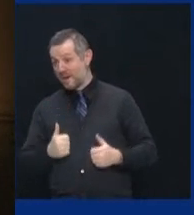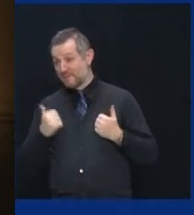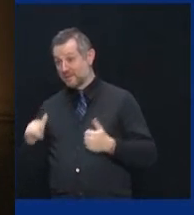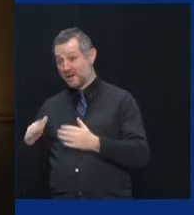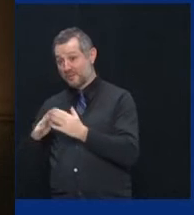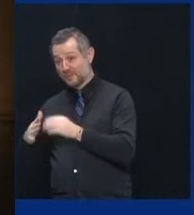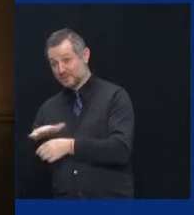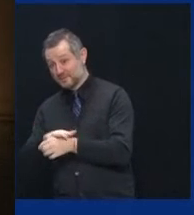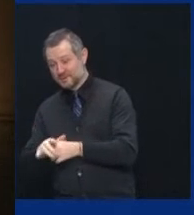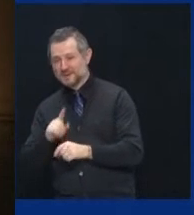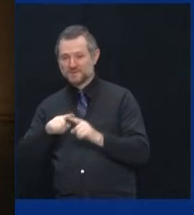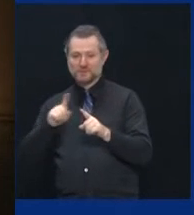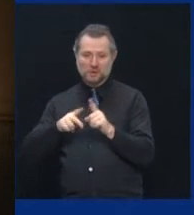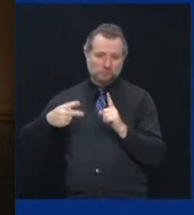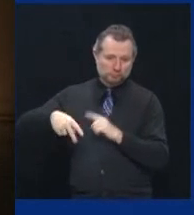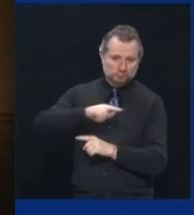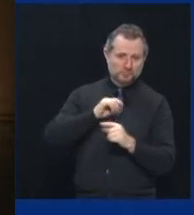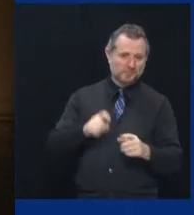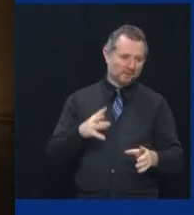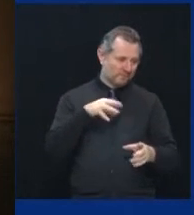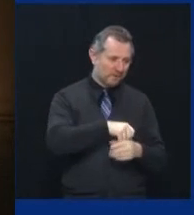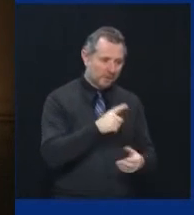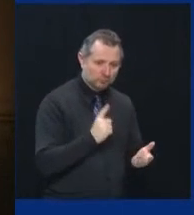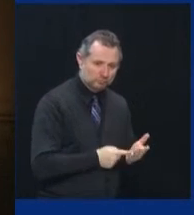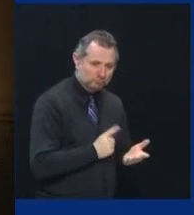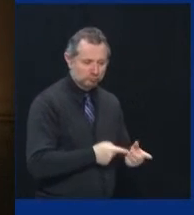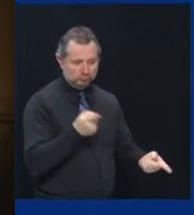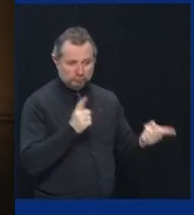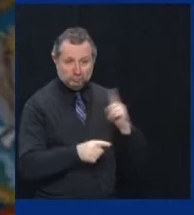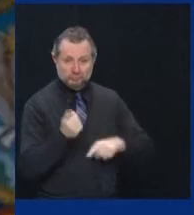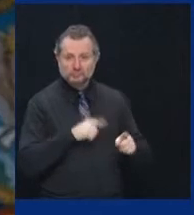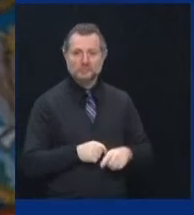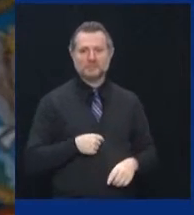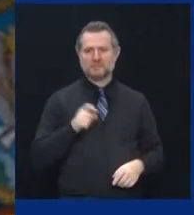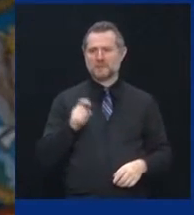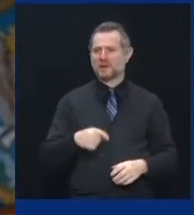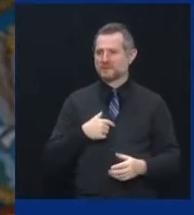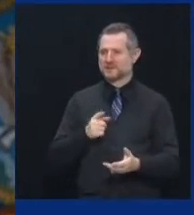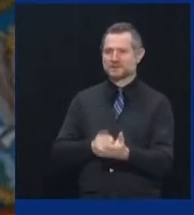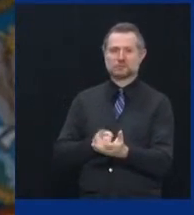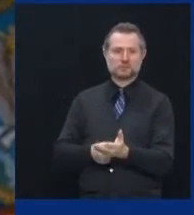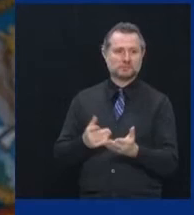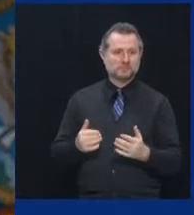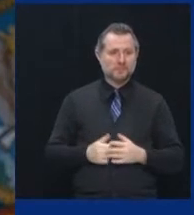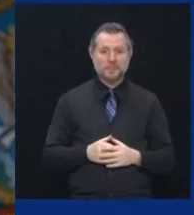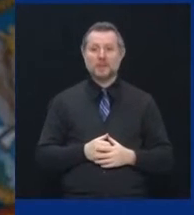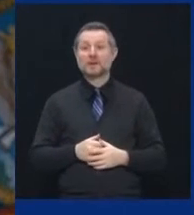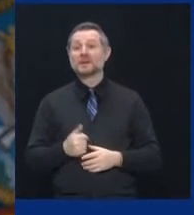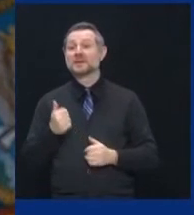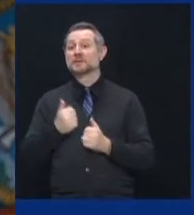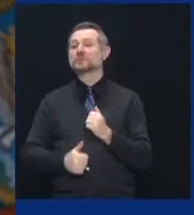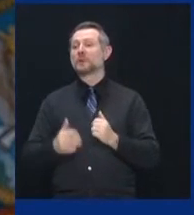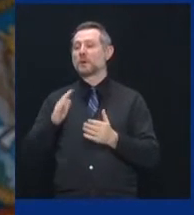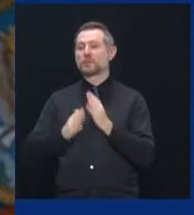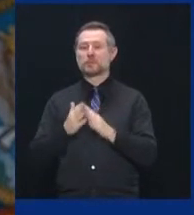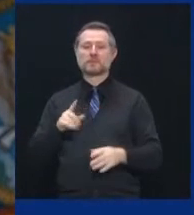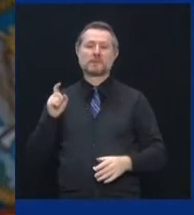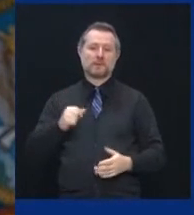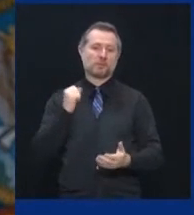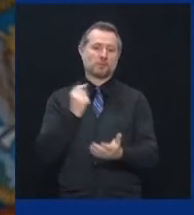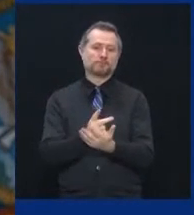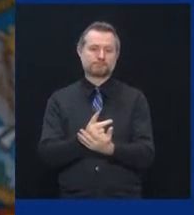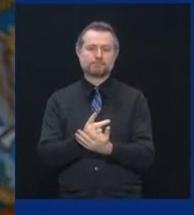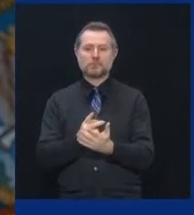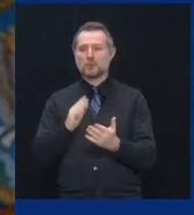opinions, all voices, have the conversation, and then they must pass a law instituting a